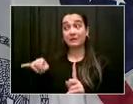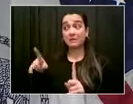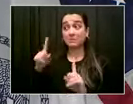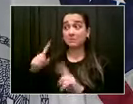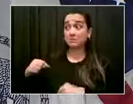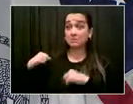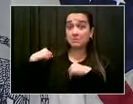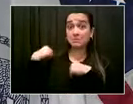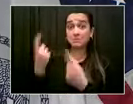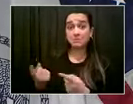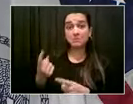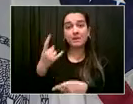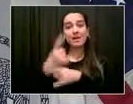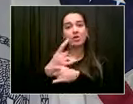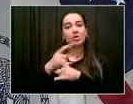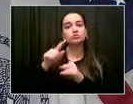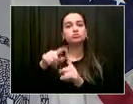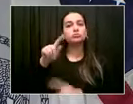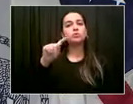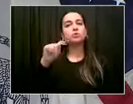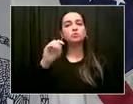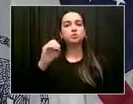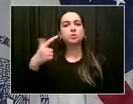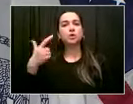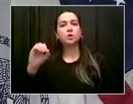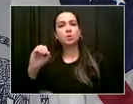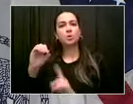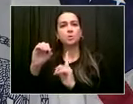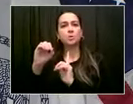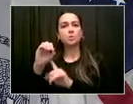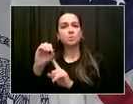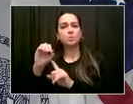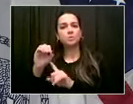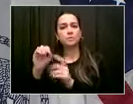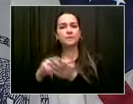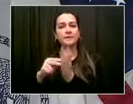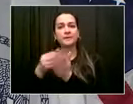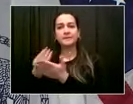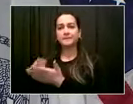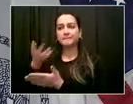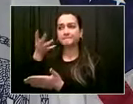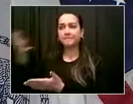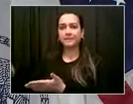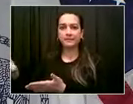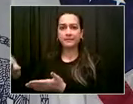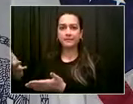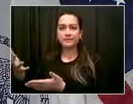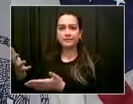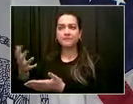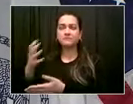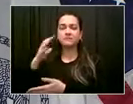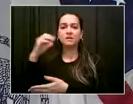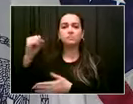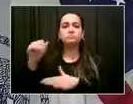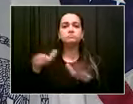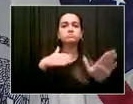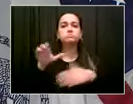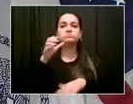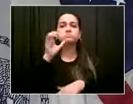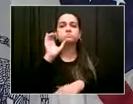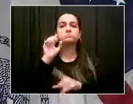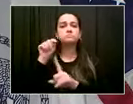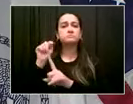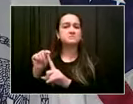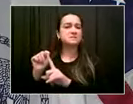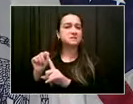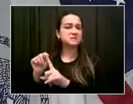pandemic. I think we should keep it up for the foreseeable future. It was something that, you know, was important